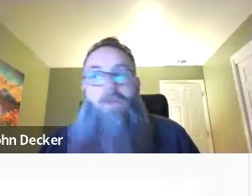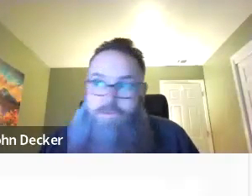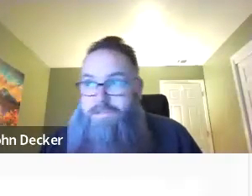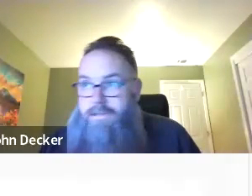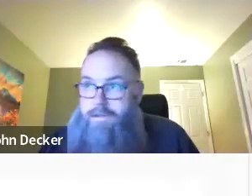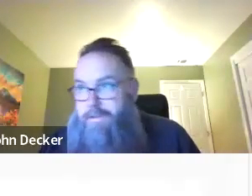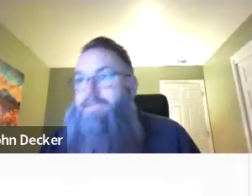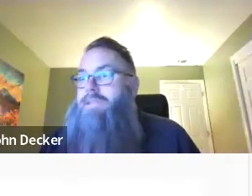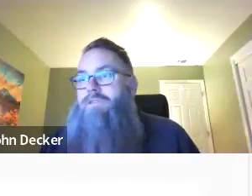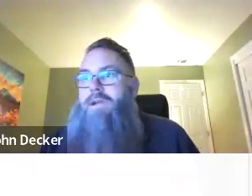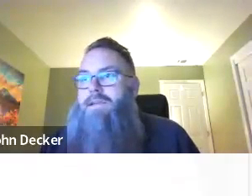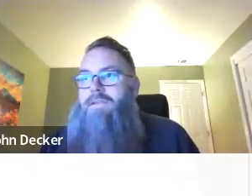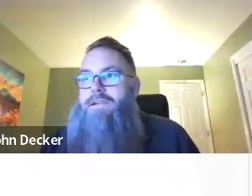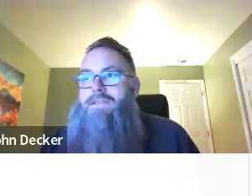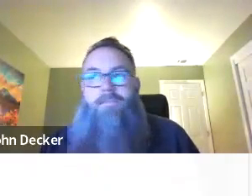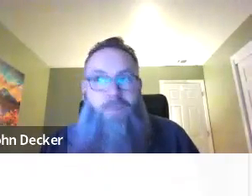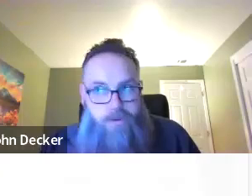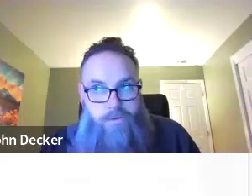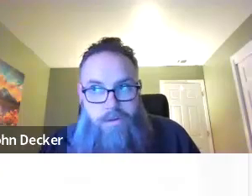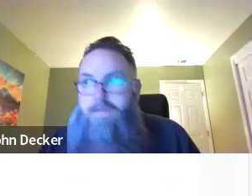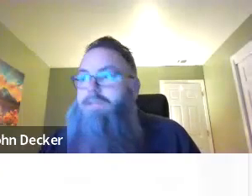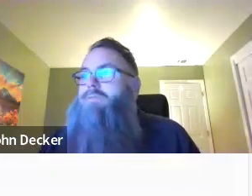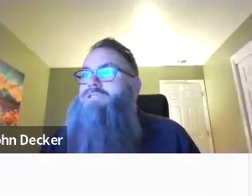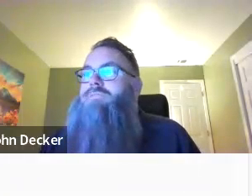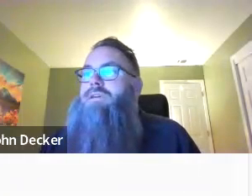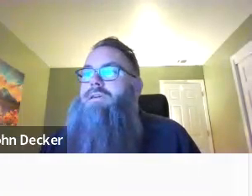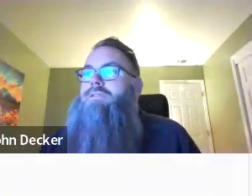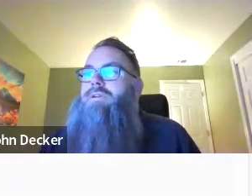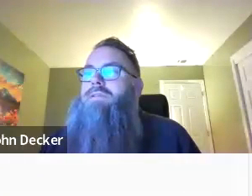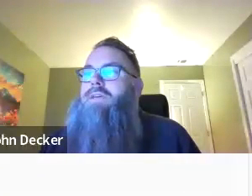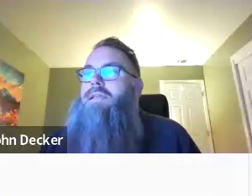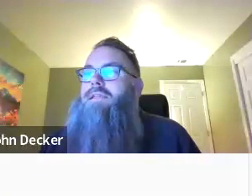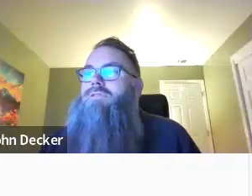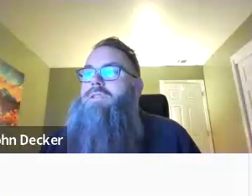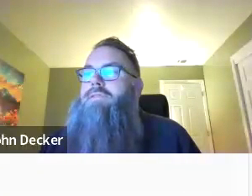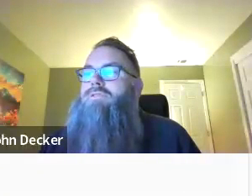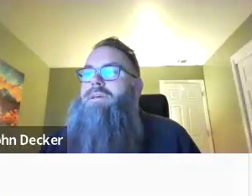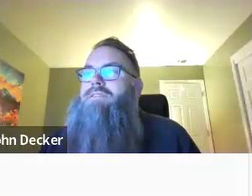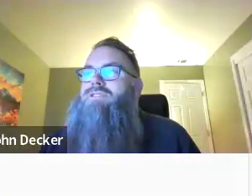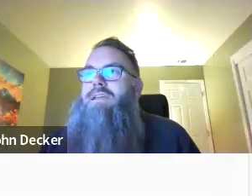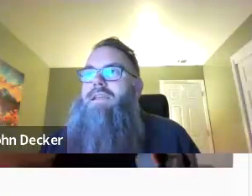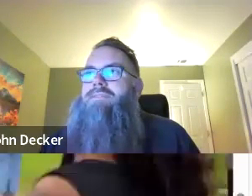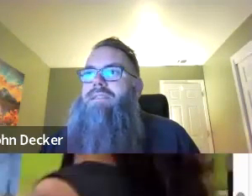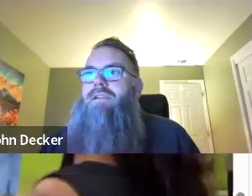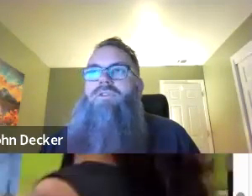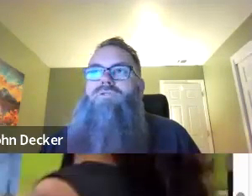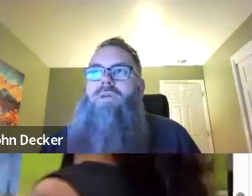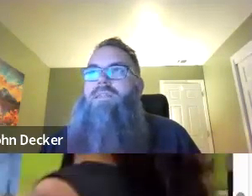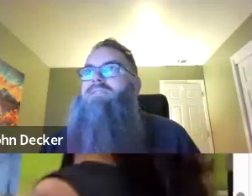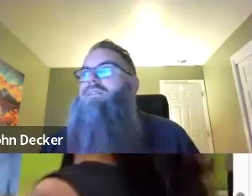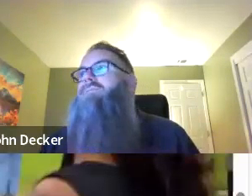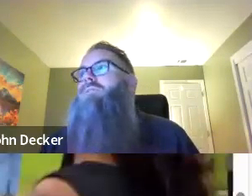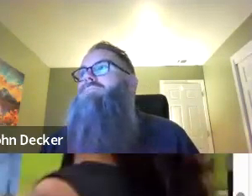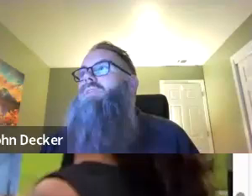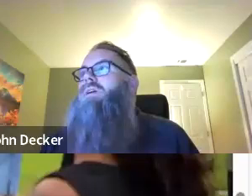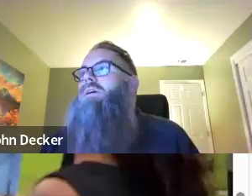if you are interested in doing this, that you write down that it is a pro, that we should be doing this, and then you can leave a little message and hit next, and then it'll go directly